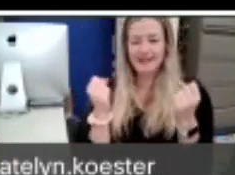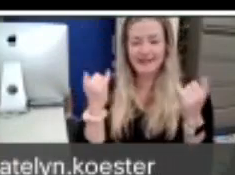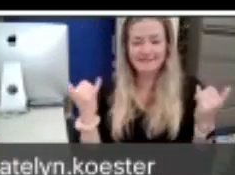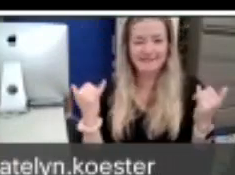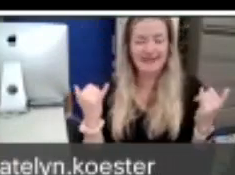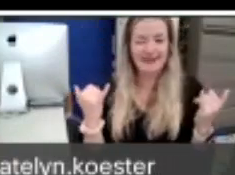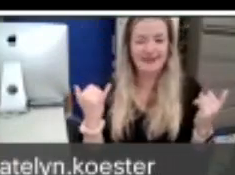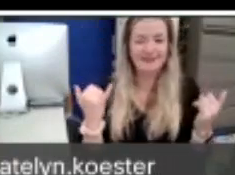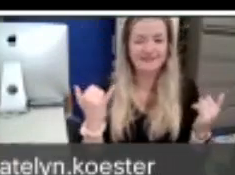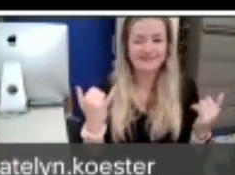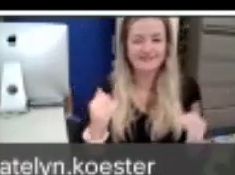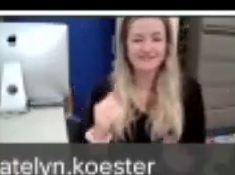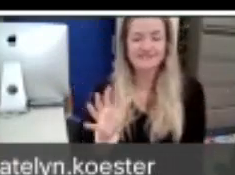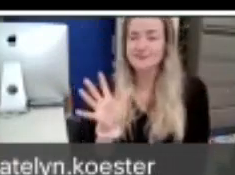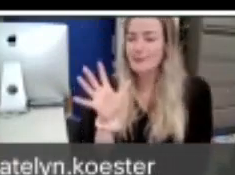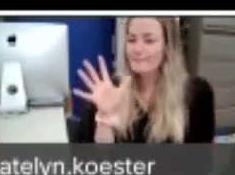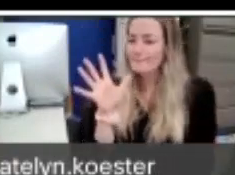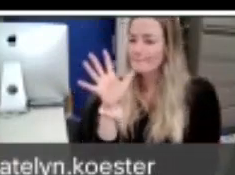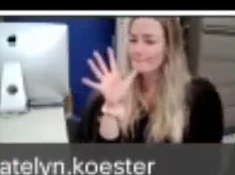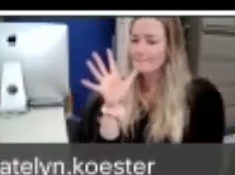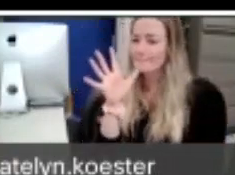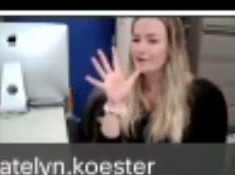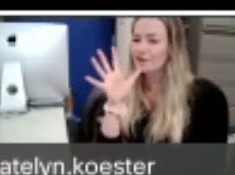So you can learn family signs now.